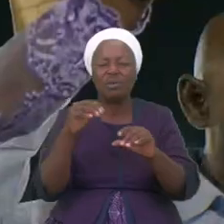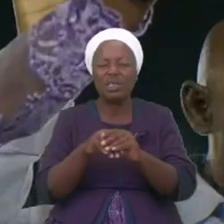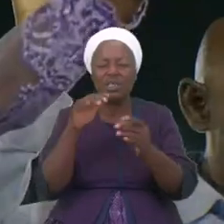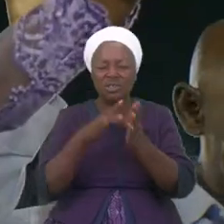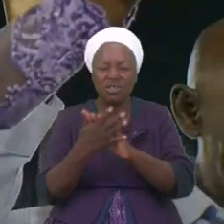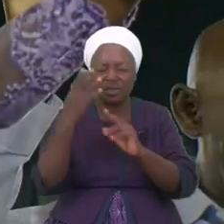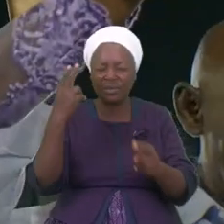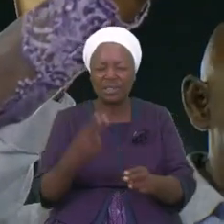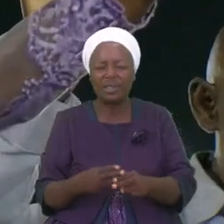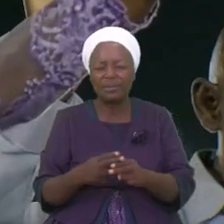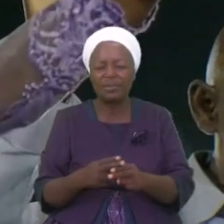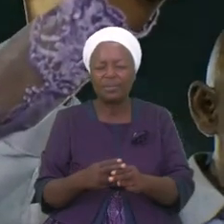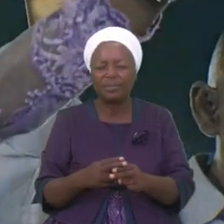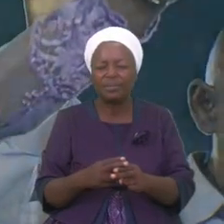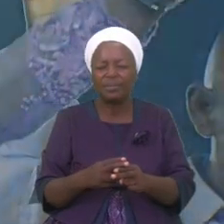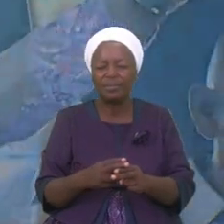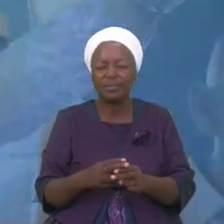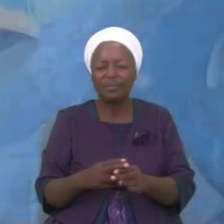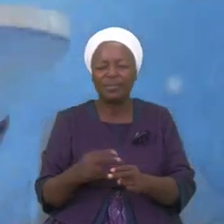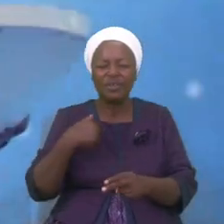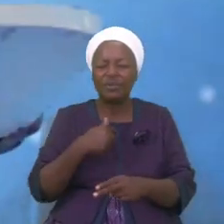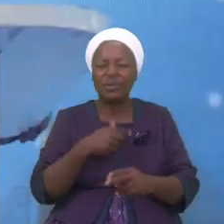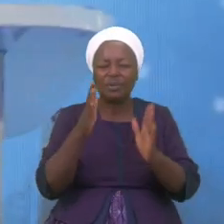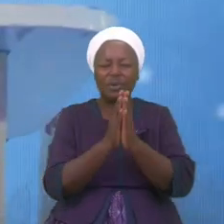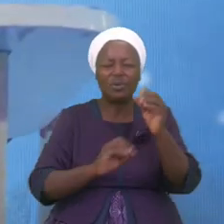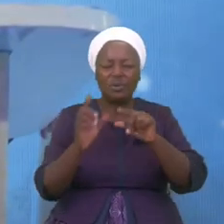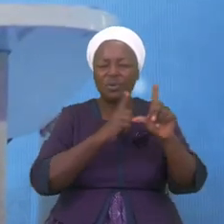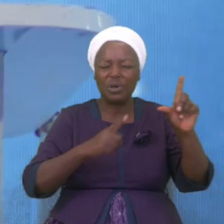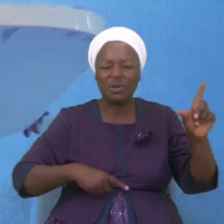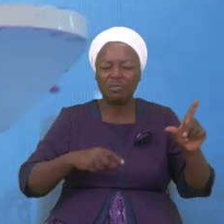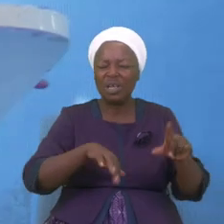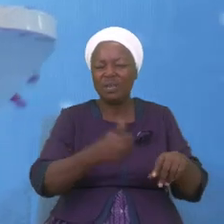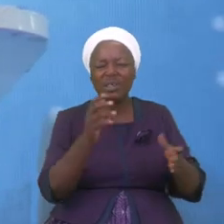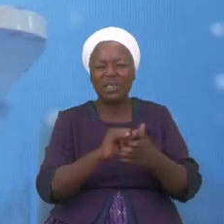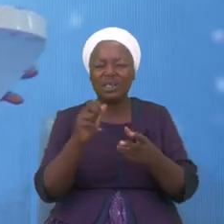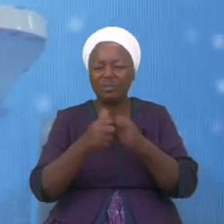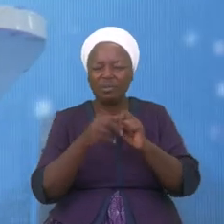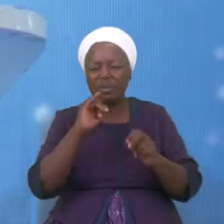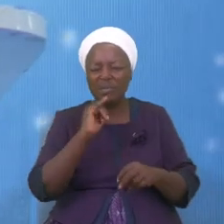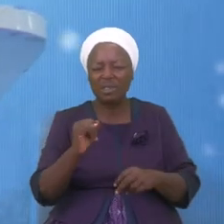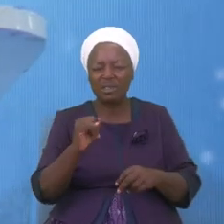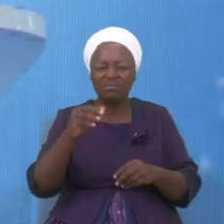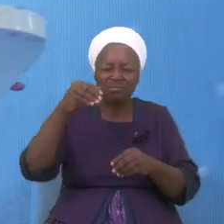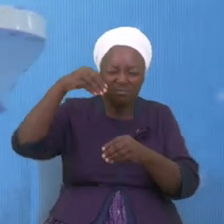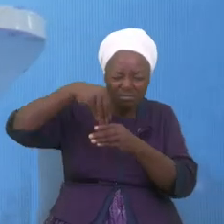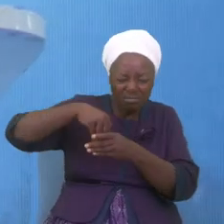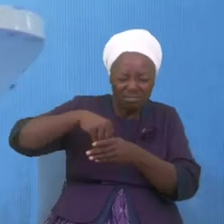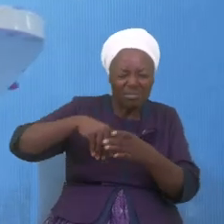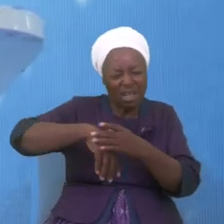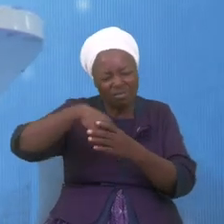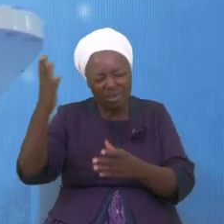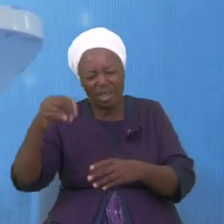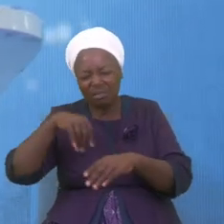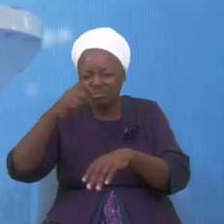Jesus' name. We pray, Lord, whatever the problem is, internal, external, in the bone,